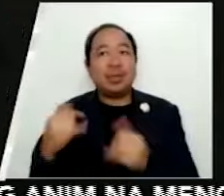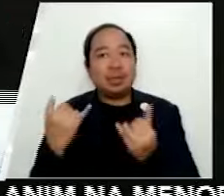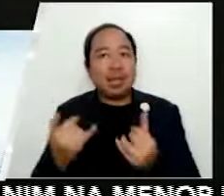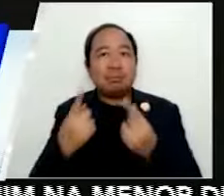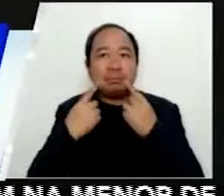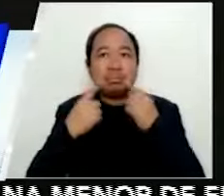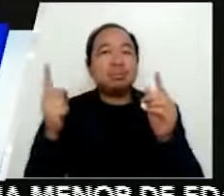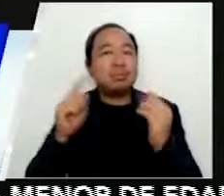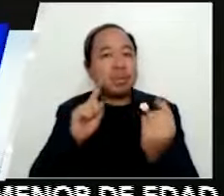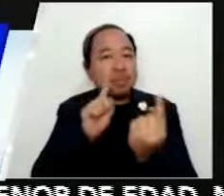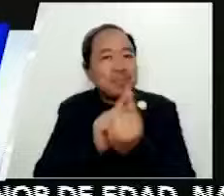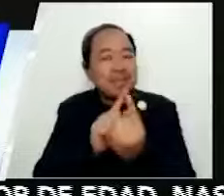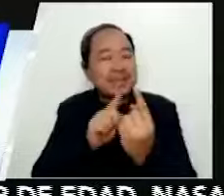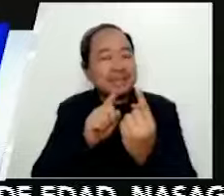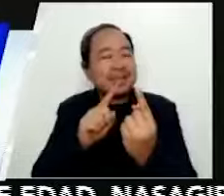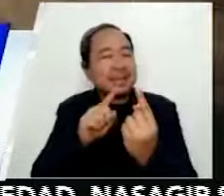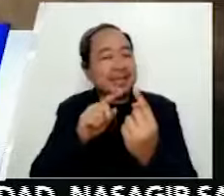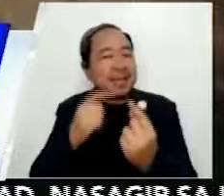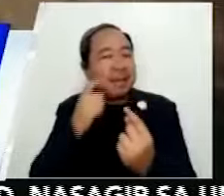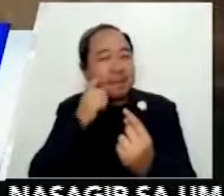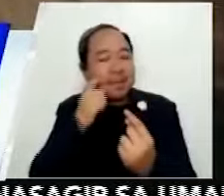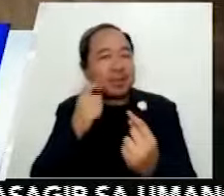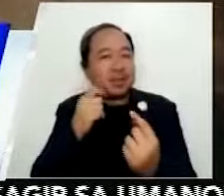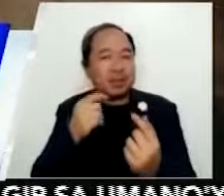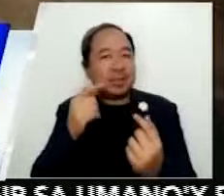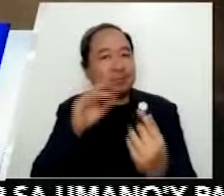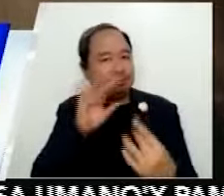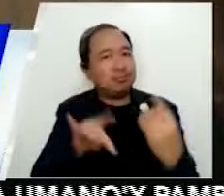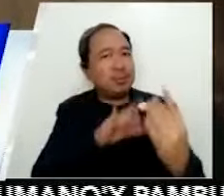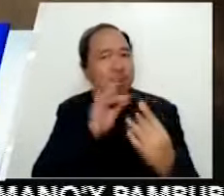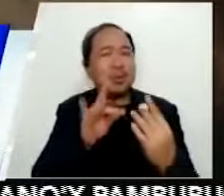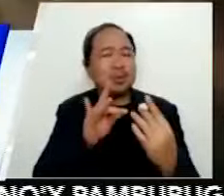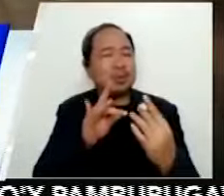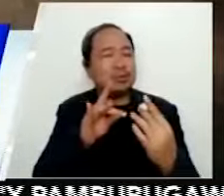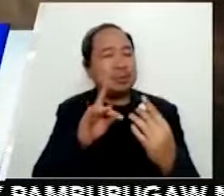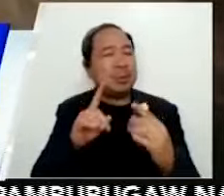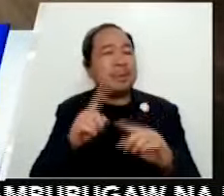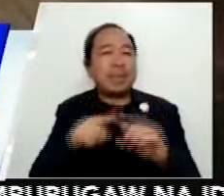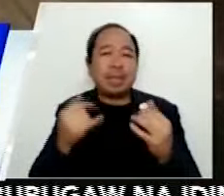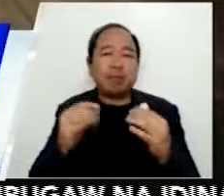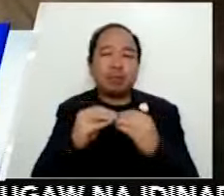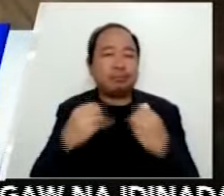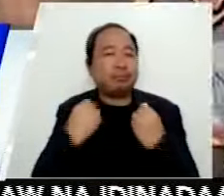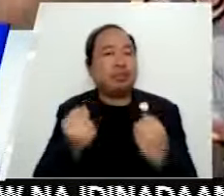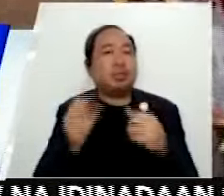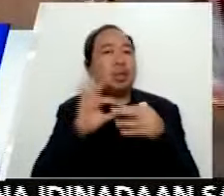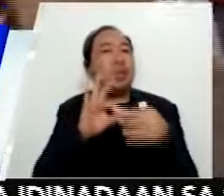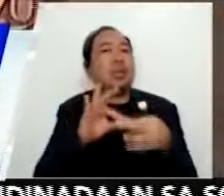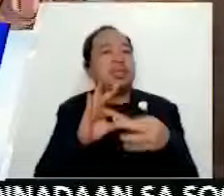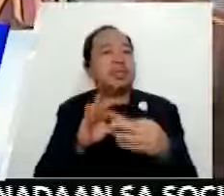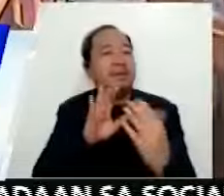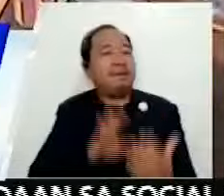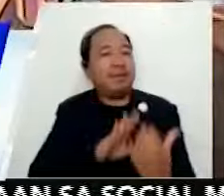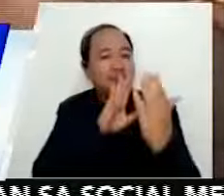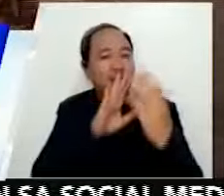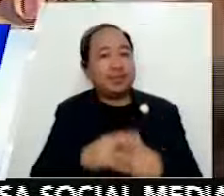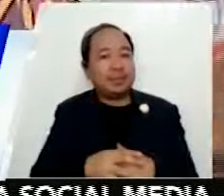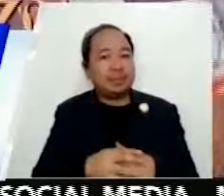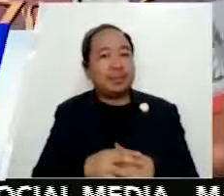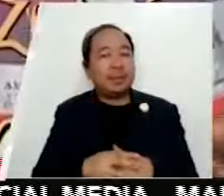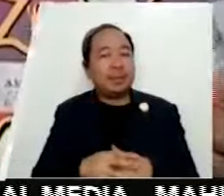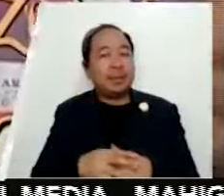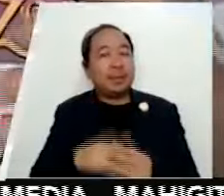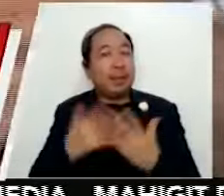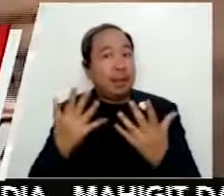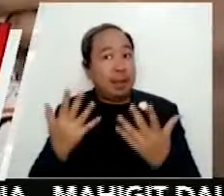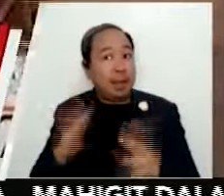person. It's like we already know each other, mm-hmm. but now we have a deeper connection face to face. After I sang the